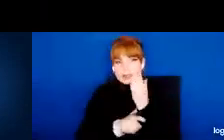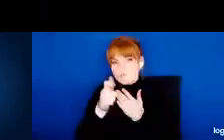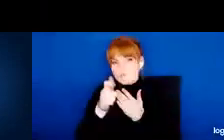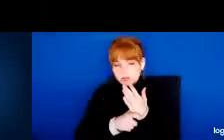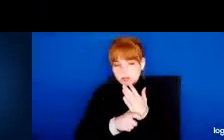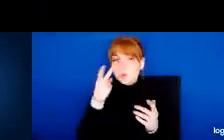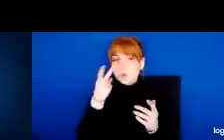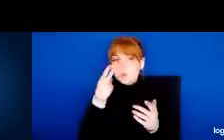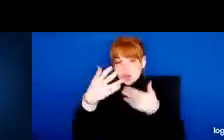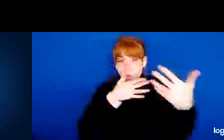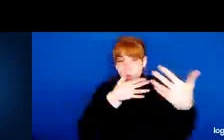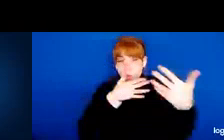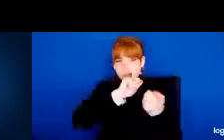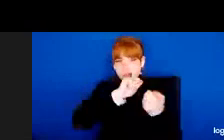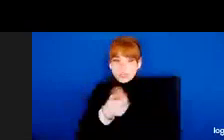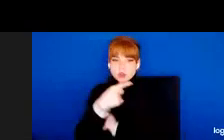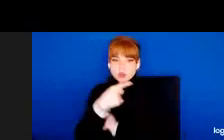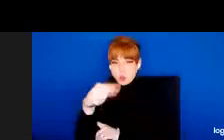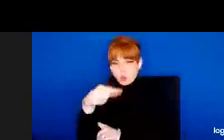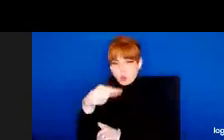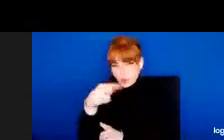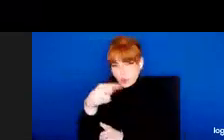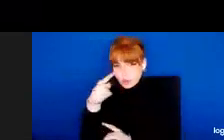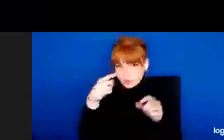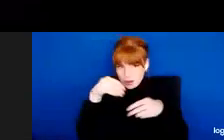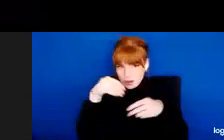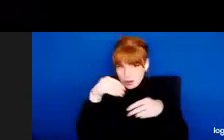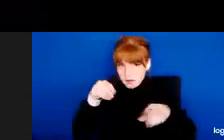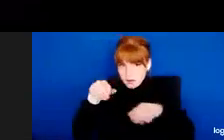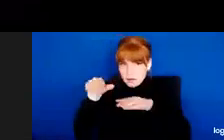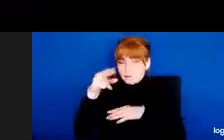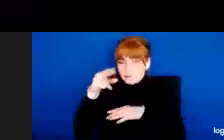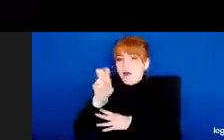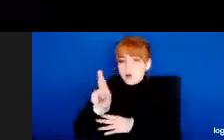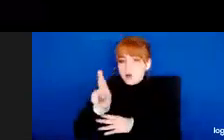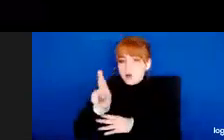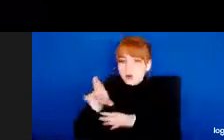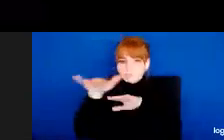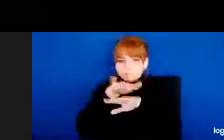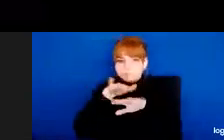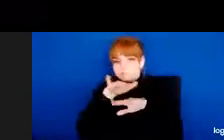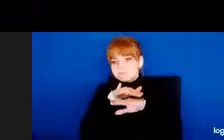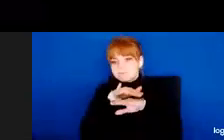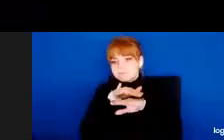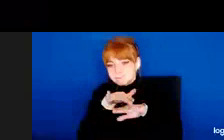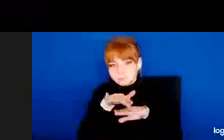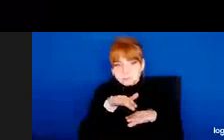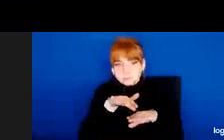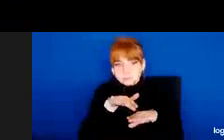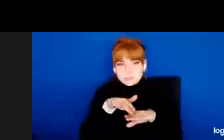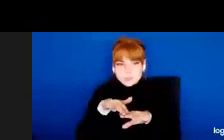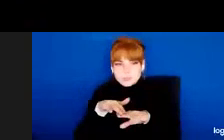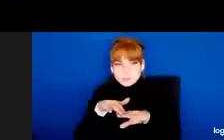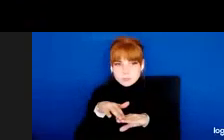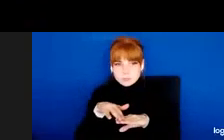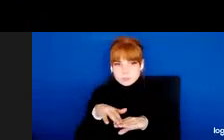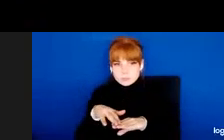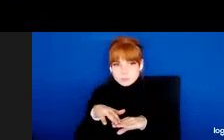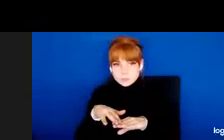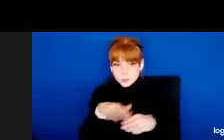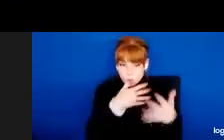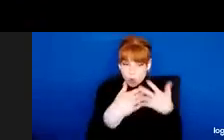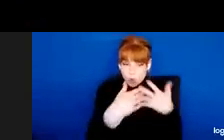green in its hover state. And that green has 3:1 contrast at the background, but little to no contrast difference with the